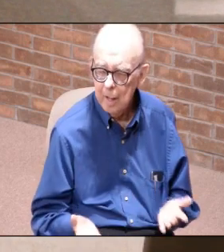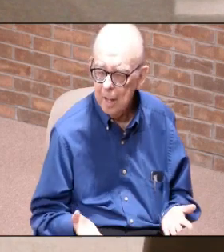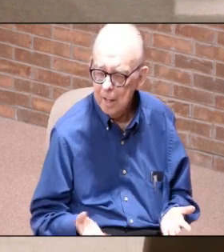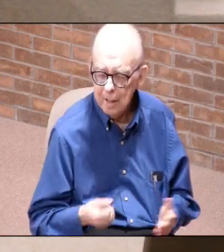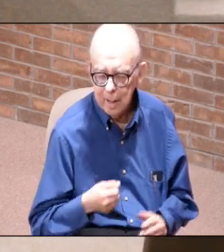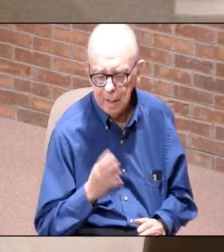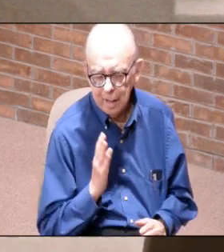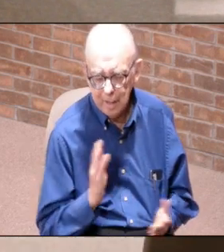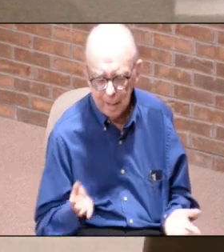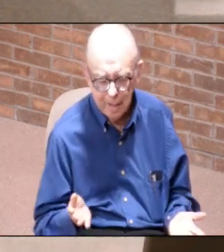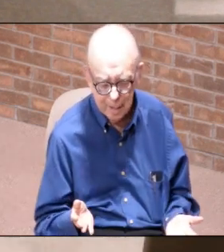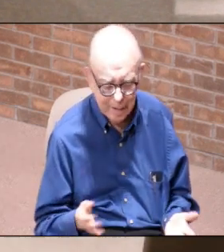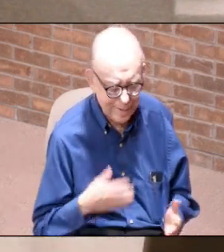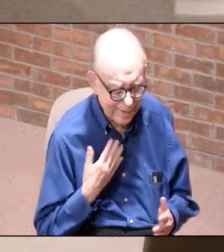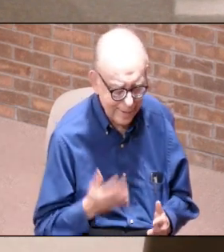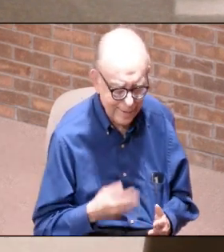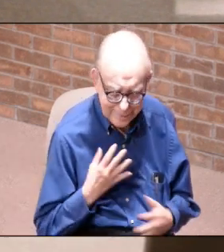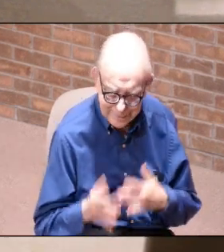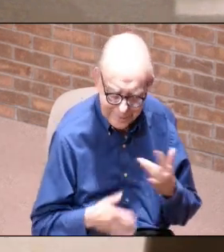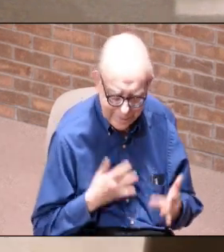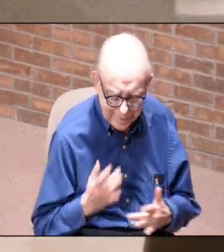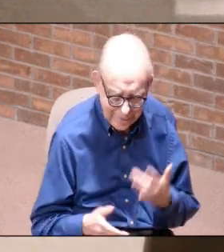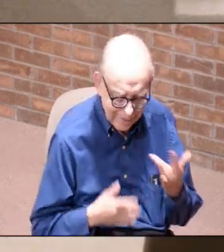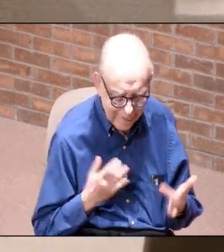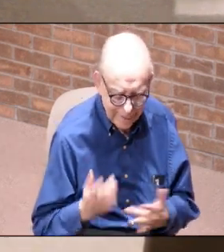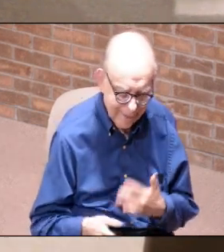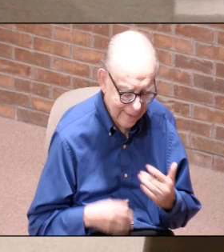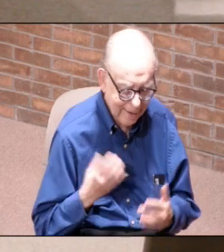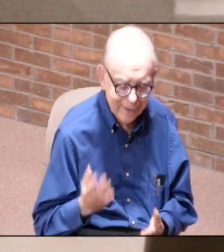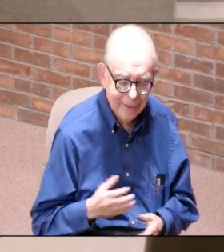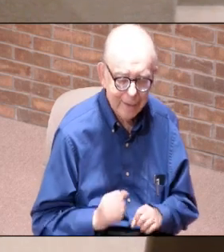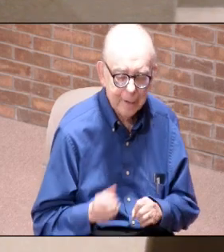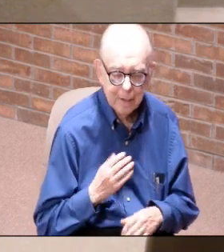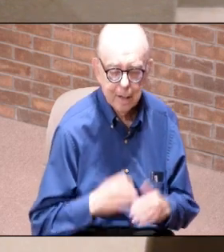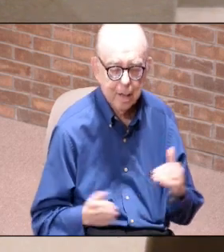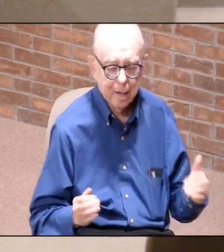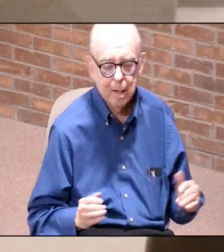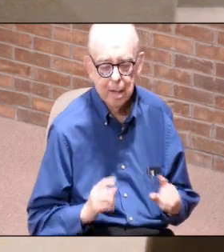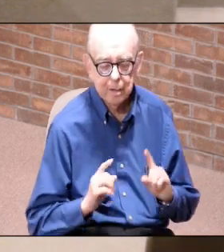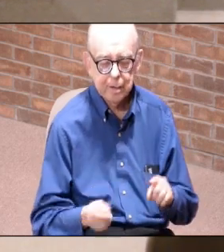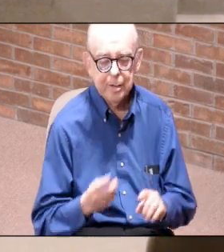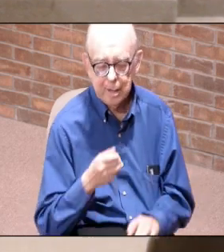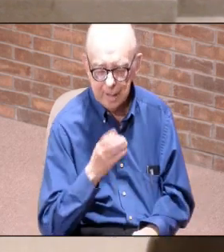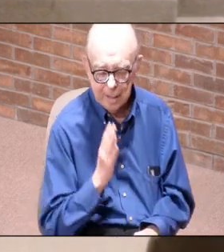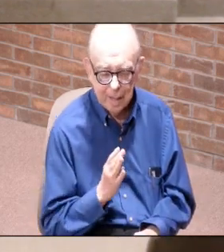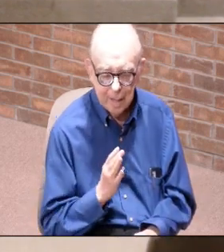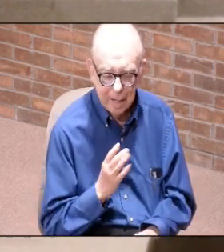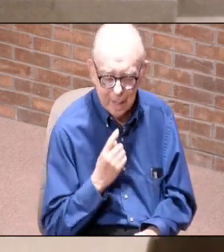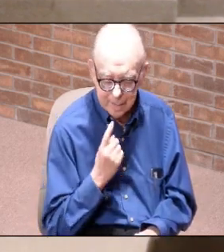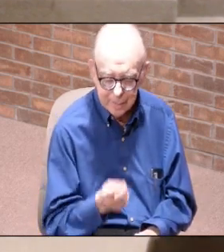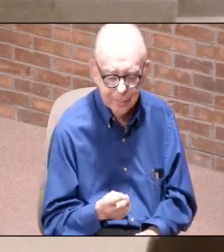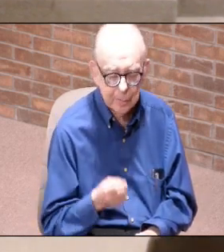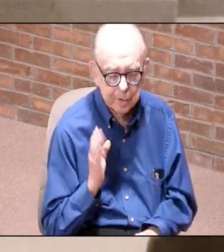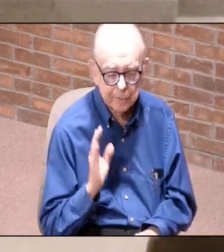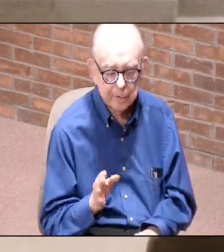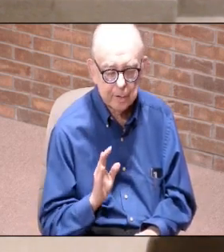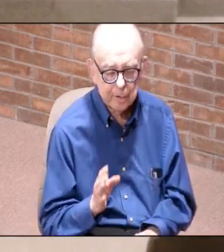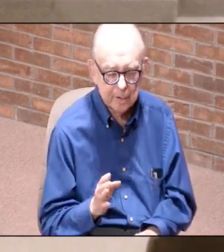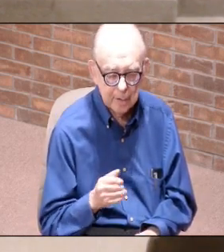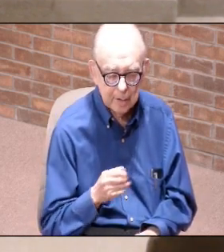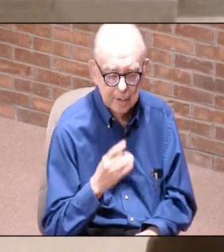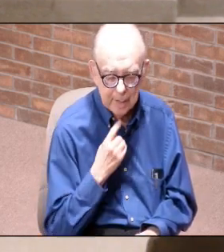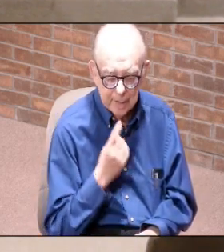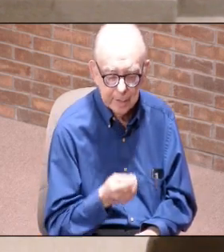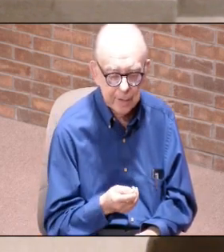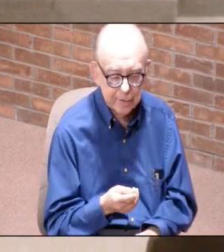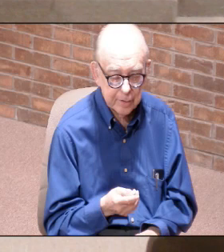to see God, and I'm so happy and excited. Wow, I made it to heaven, and I got to see him. Whoa, this is great. And then he's going to say,